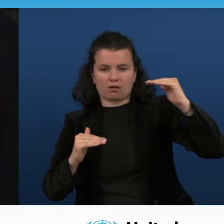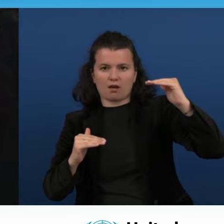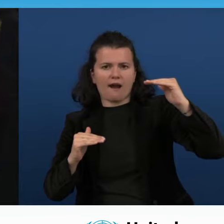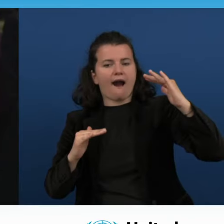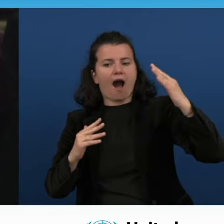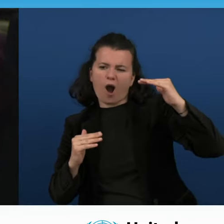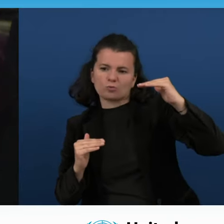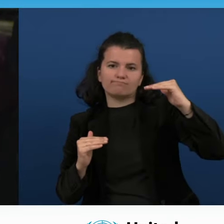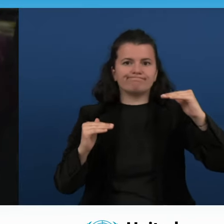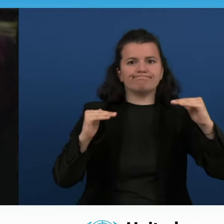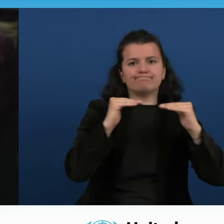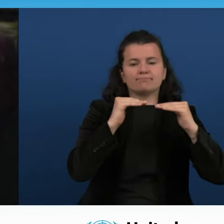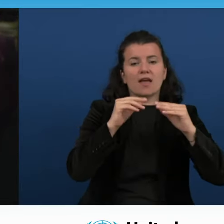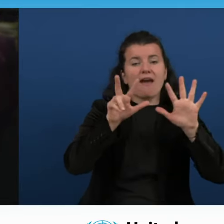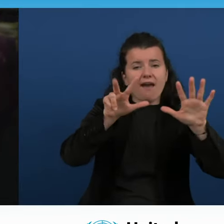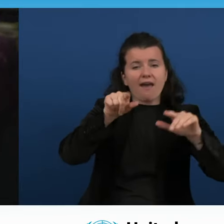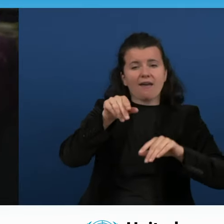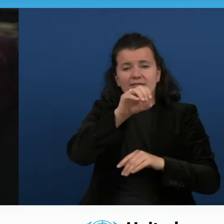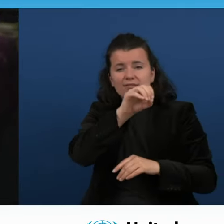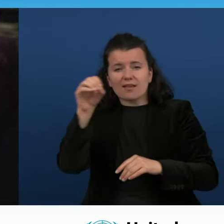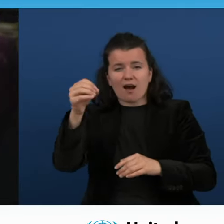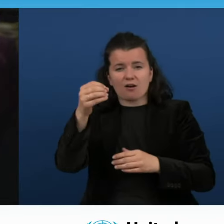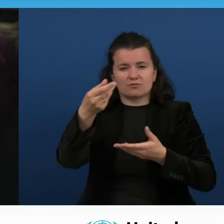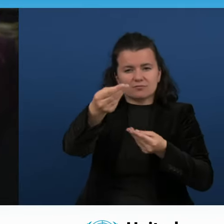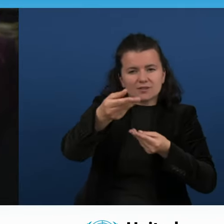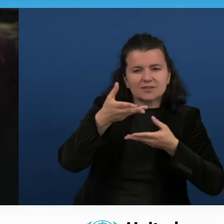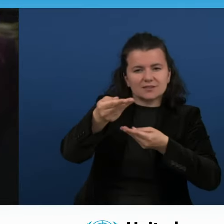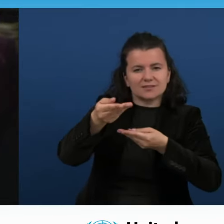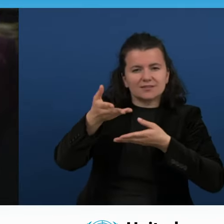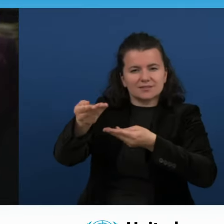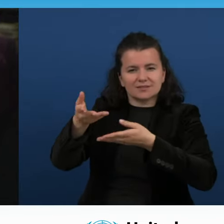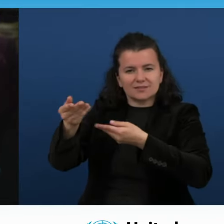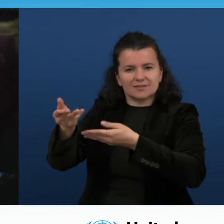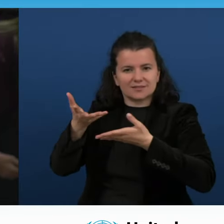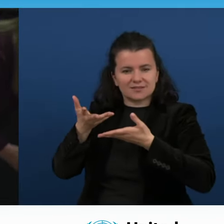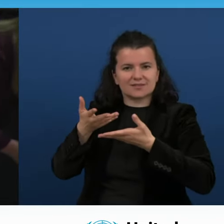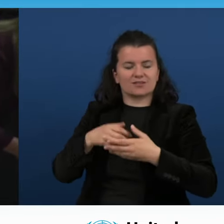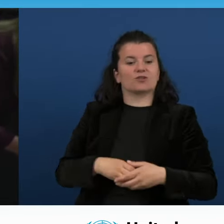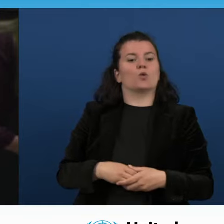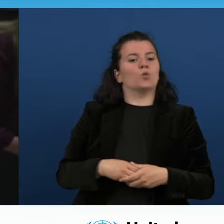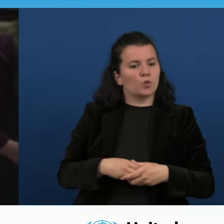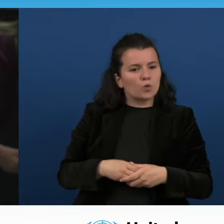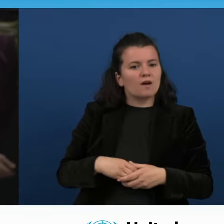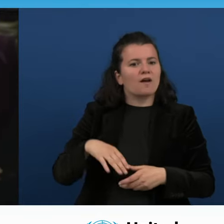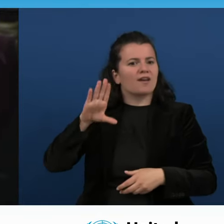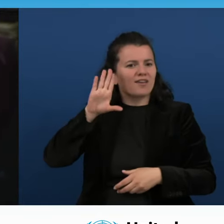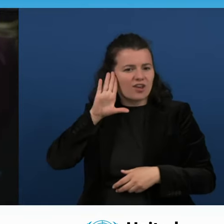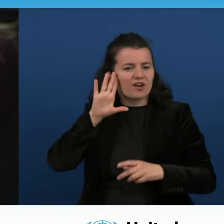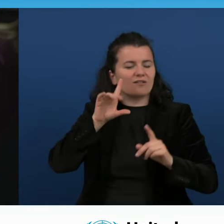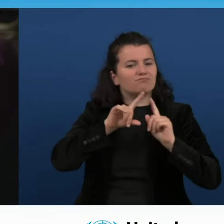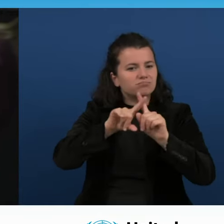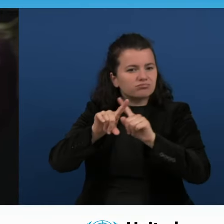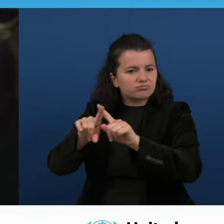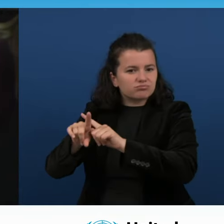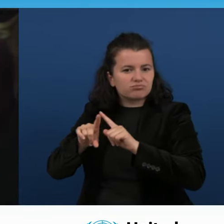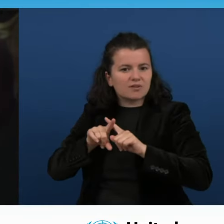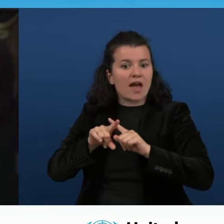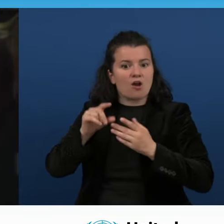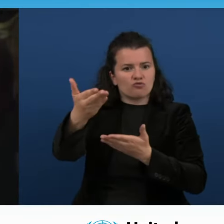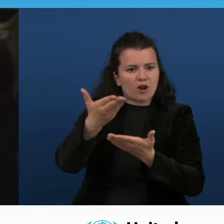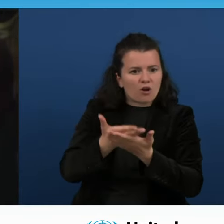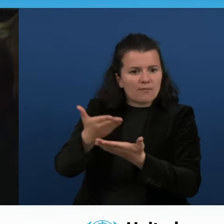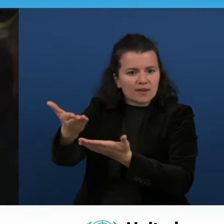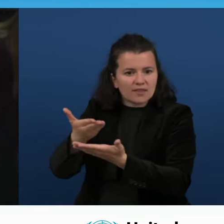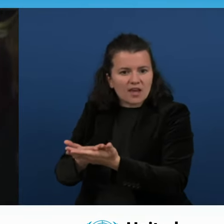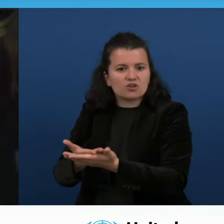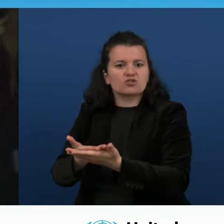gender-responsive poverty-based poverty solutions. And we heard repeatedly in the preparation for this,